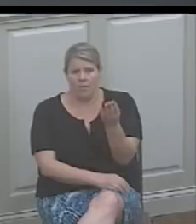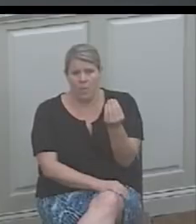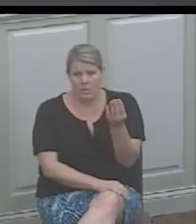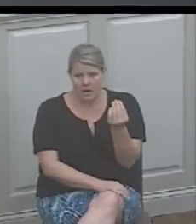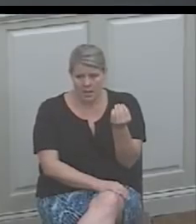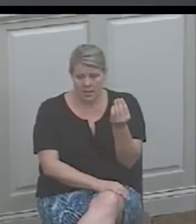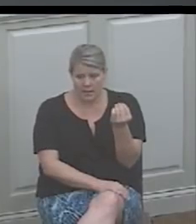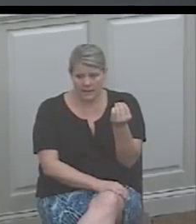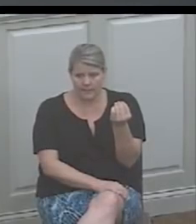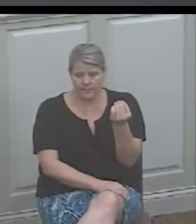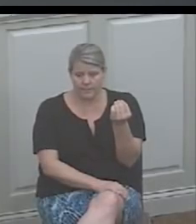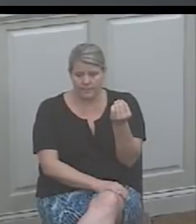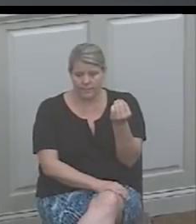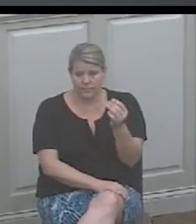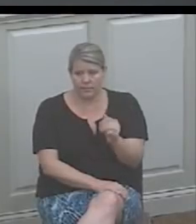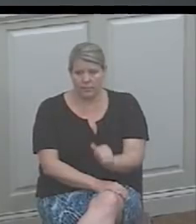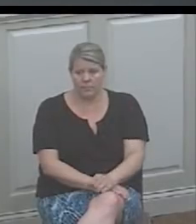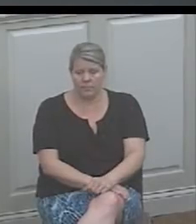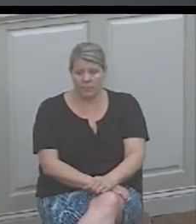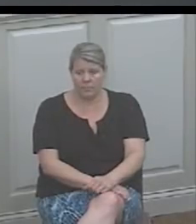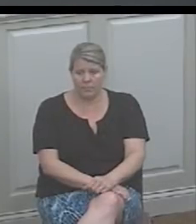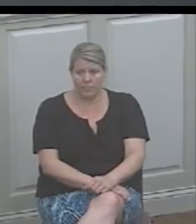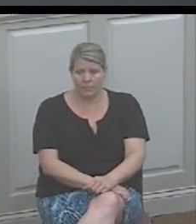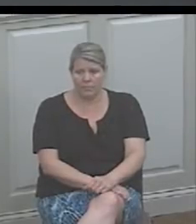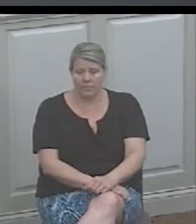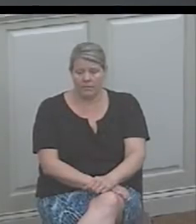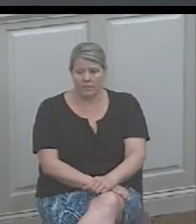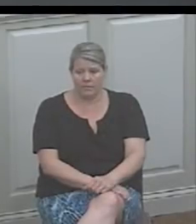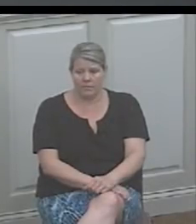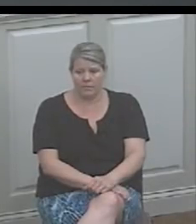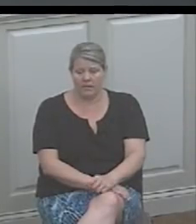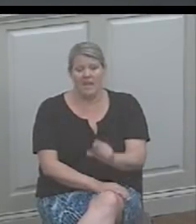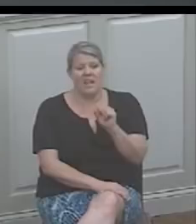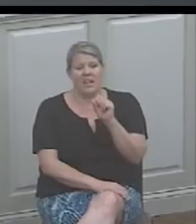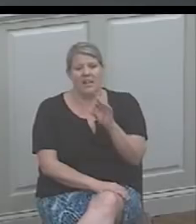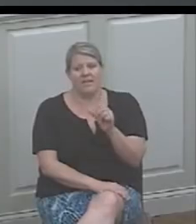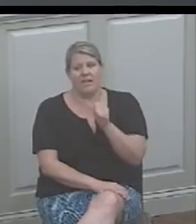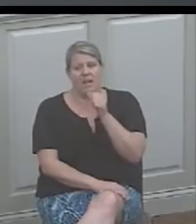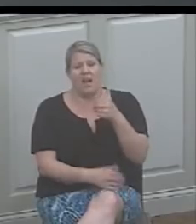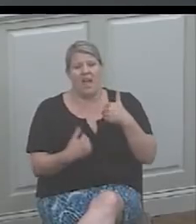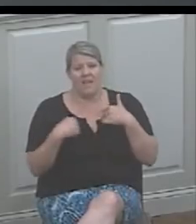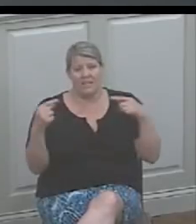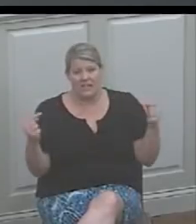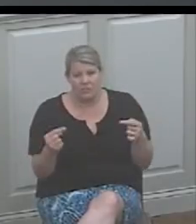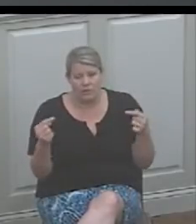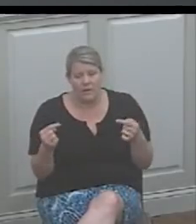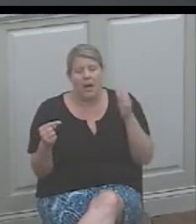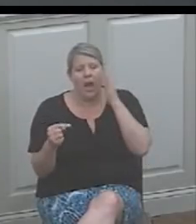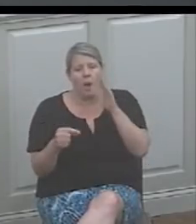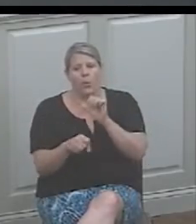2014. I hadn't been for an injury that I'd received on the job, I probably would have worked longer. Unfortunately,